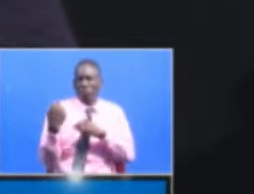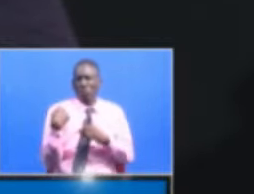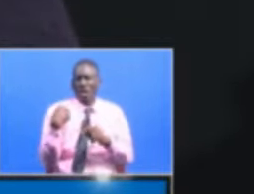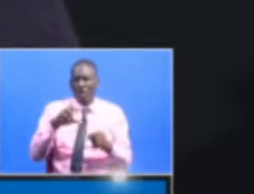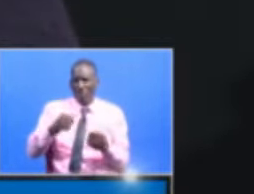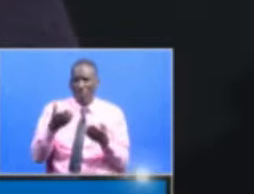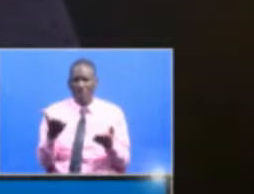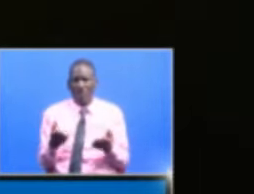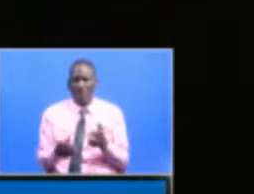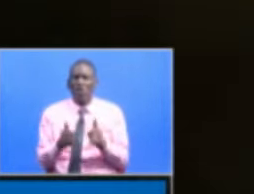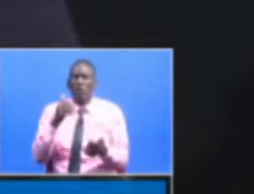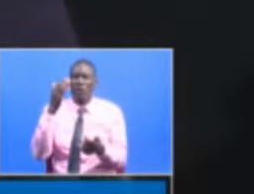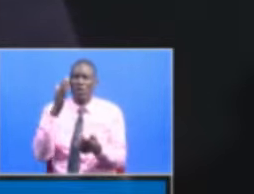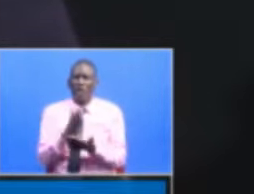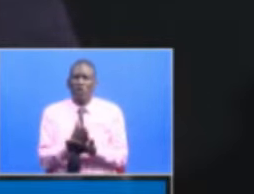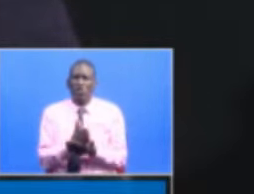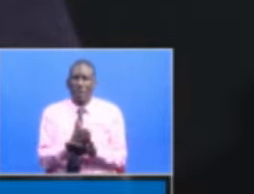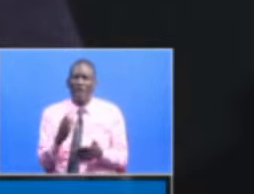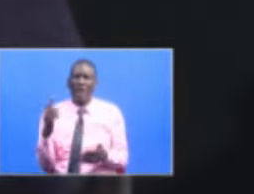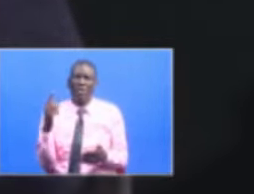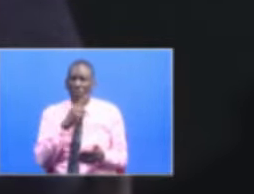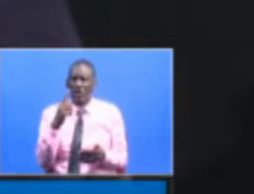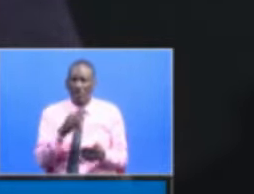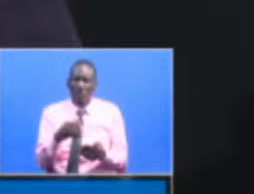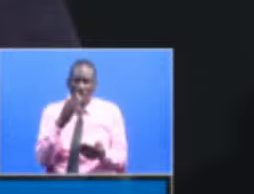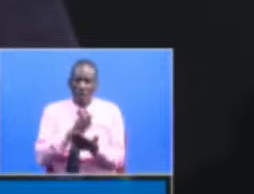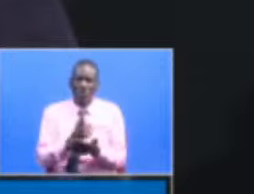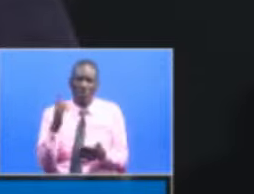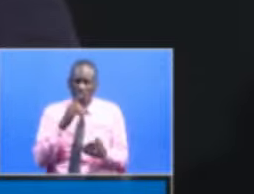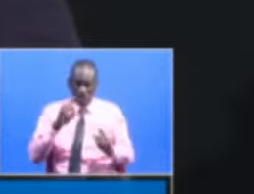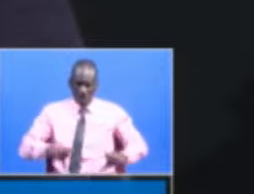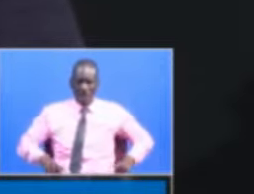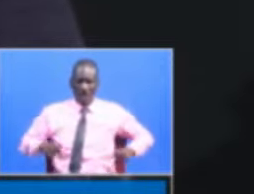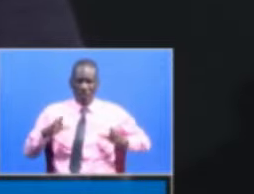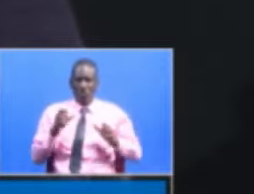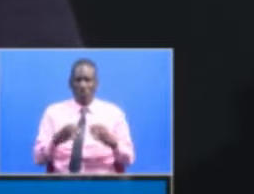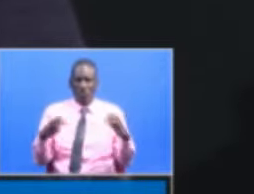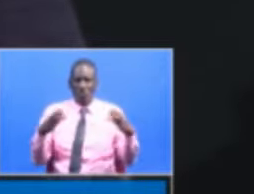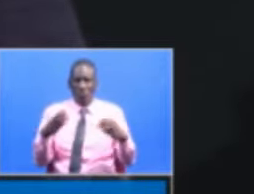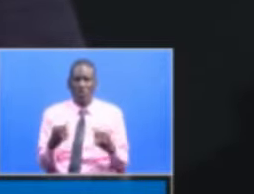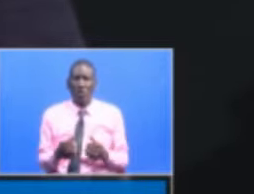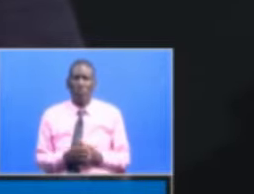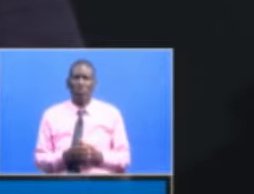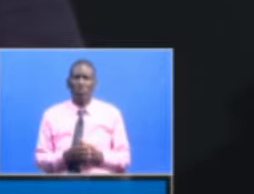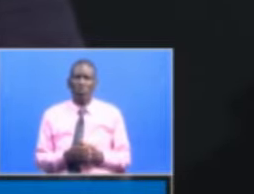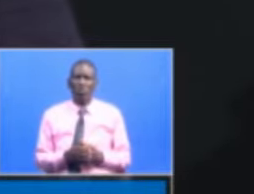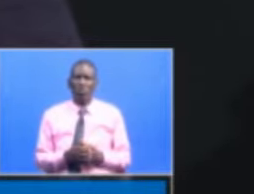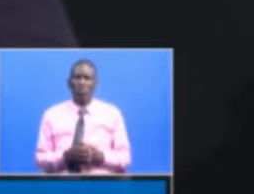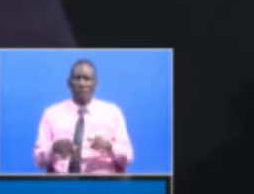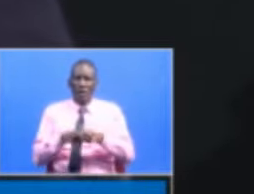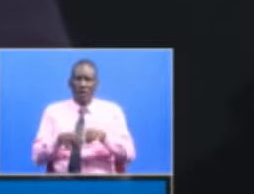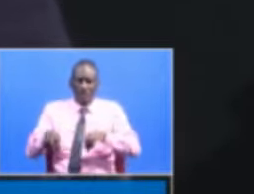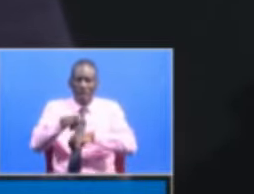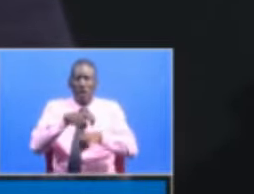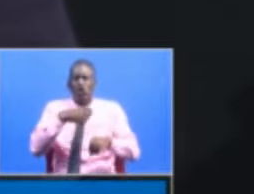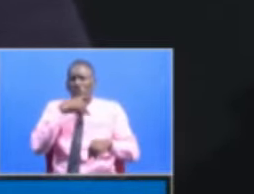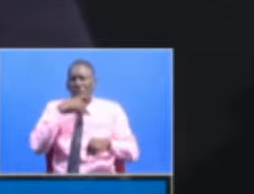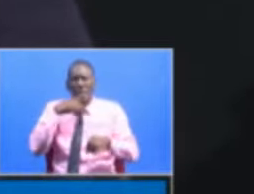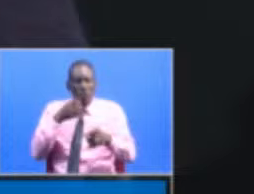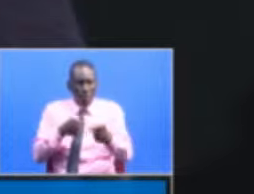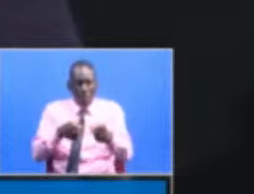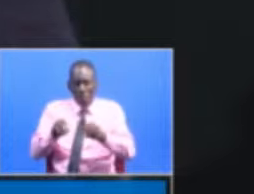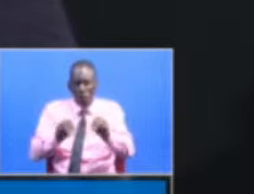which actually are threatening the lives and livelihoods of our communities. Mm-hmm. As a natural drought management, we are looking at this one